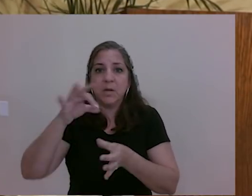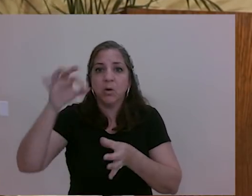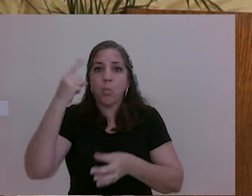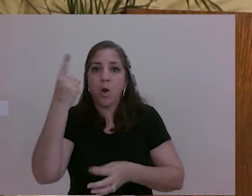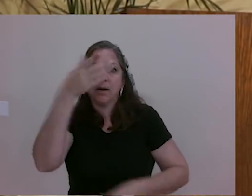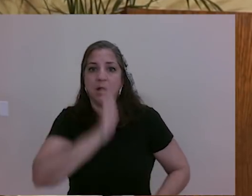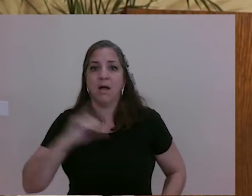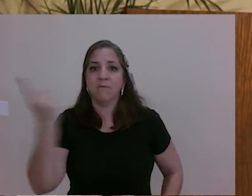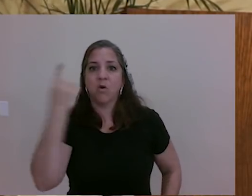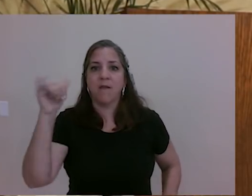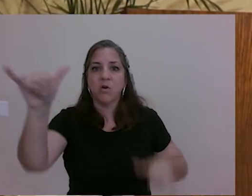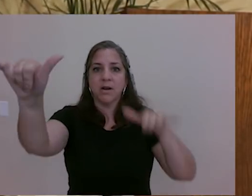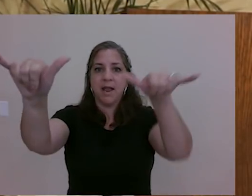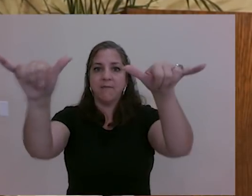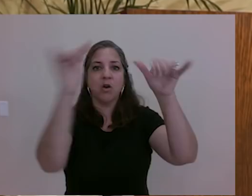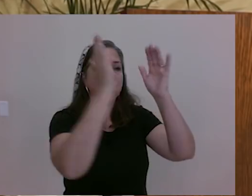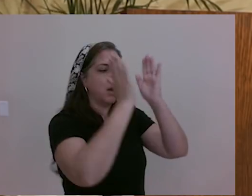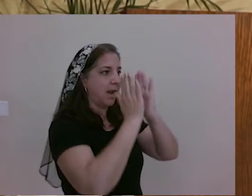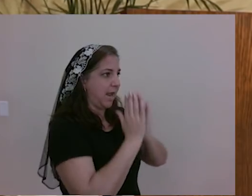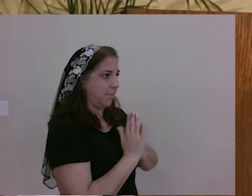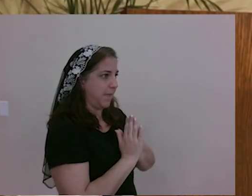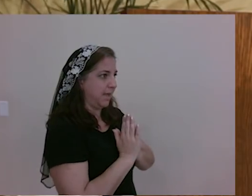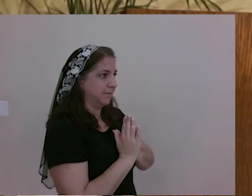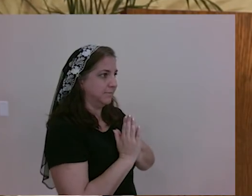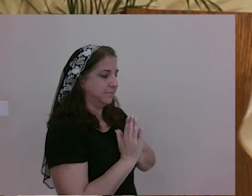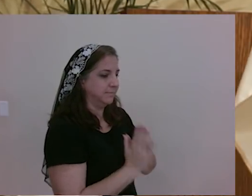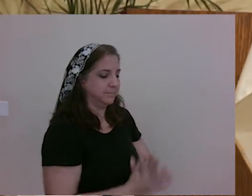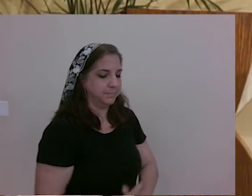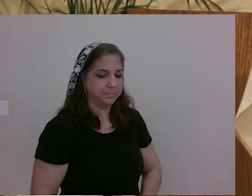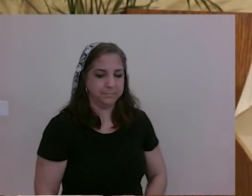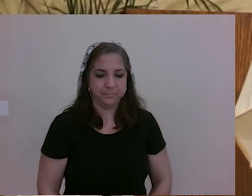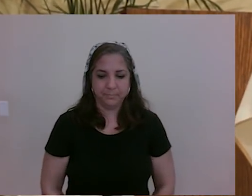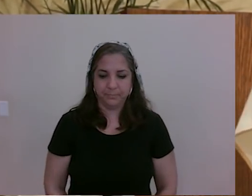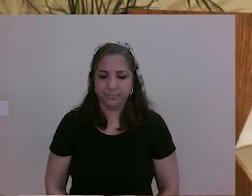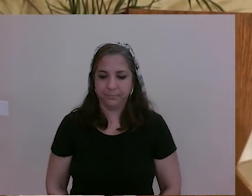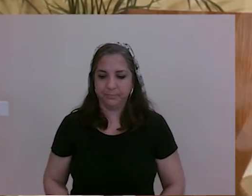God, forever and ever. Amen.